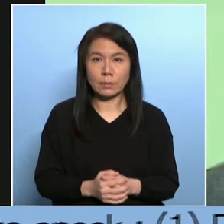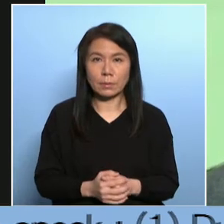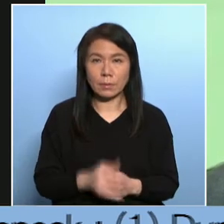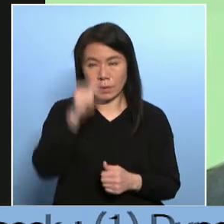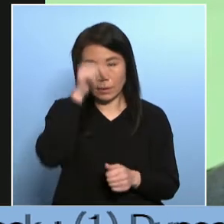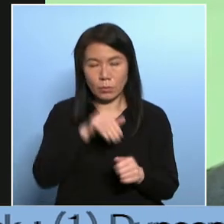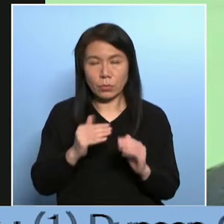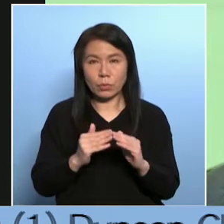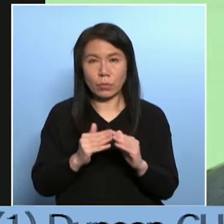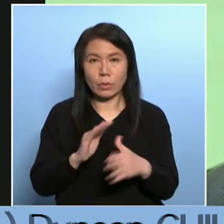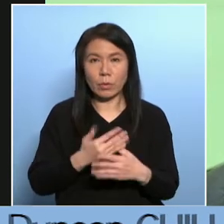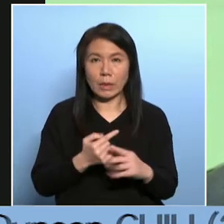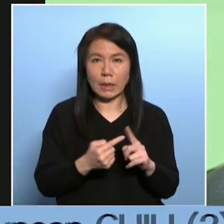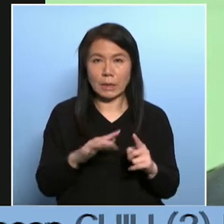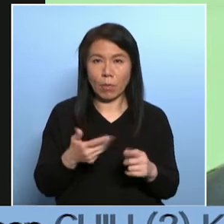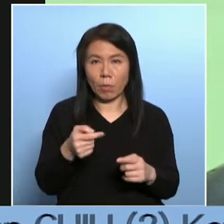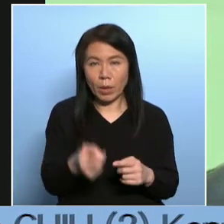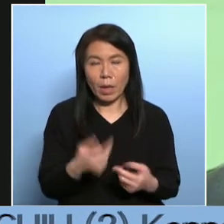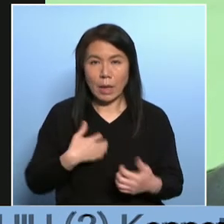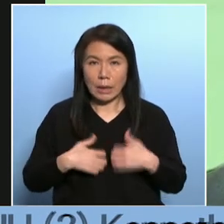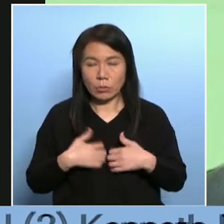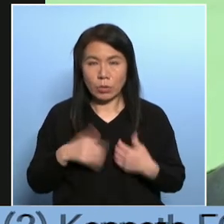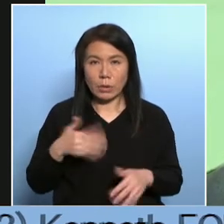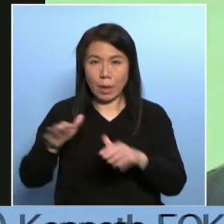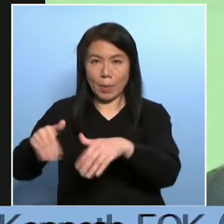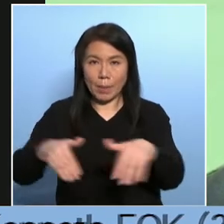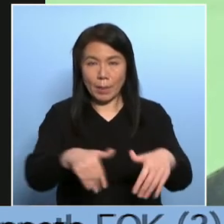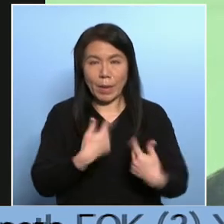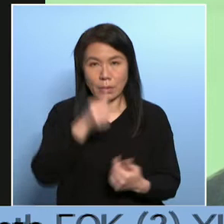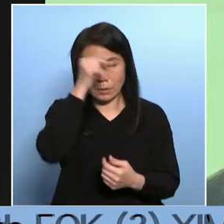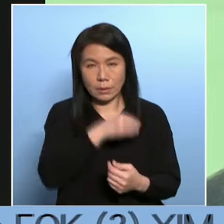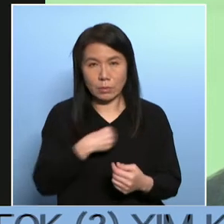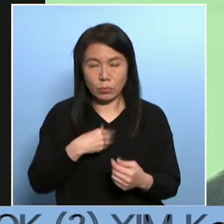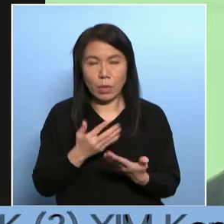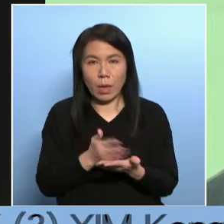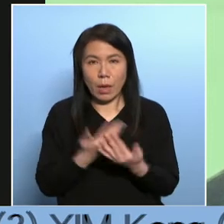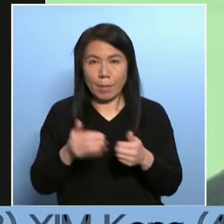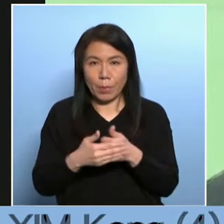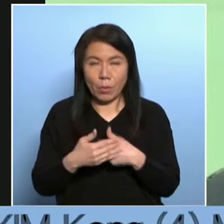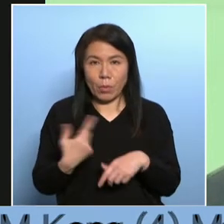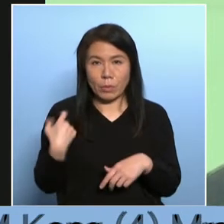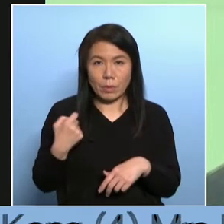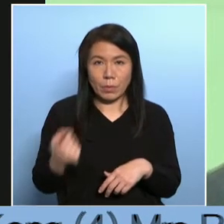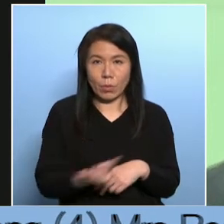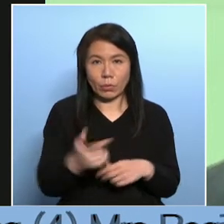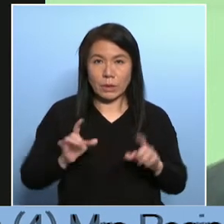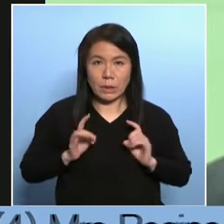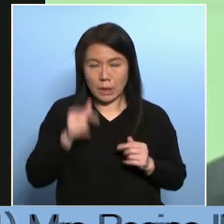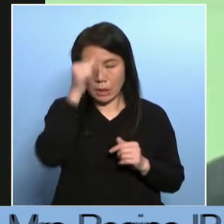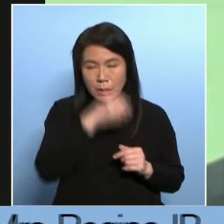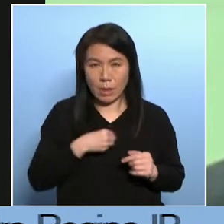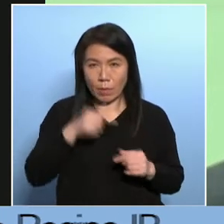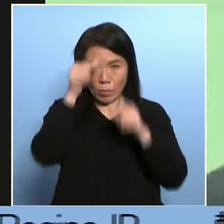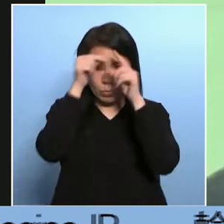think we have to be more flexible. Well, for the HA, they are short of manpower, and therefore they are recruiting more hands to help.